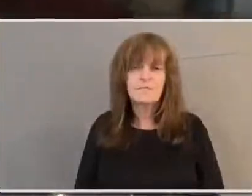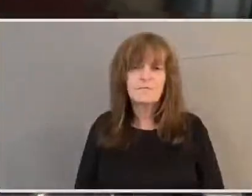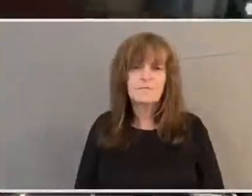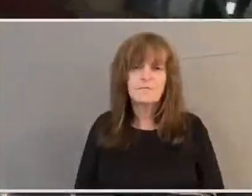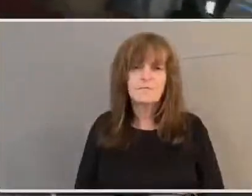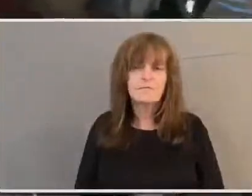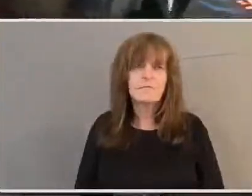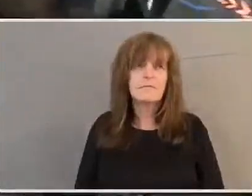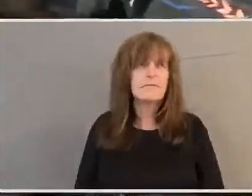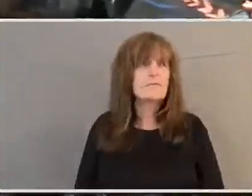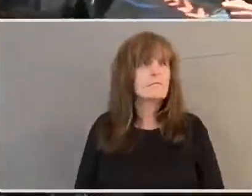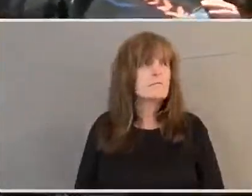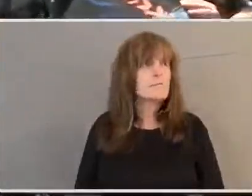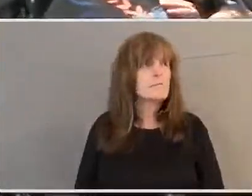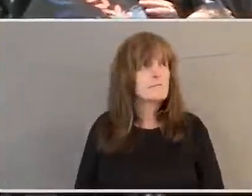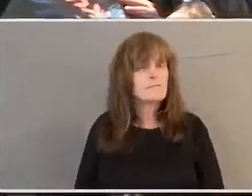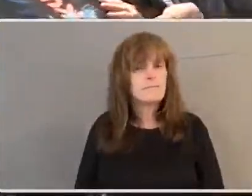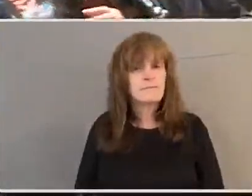Are you going to take over?